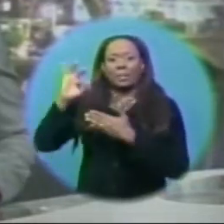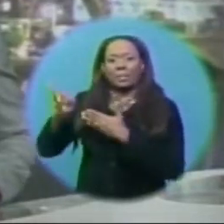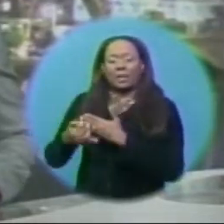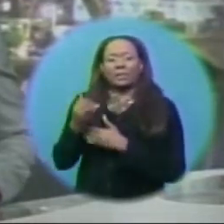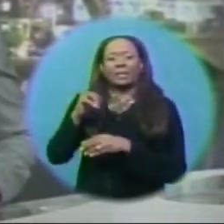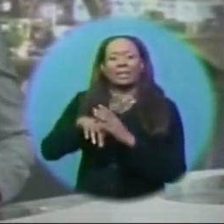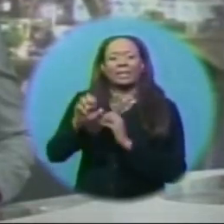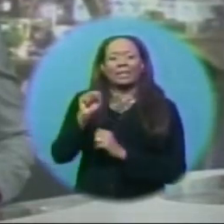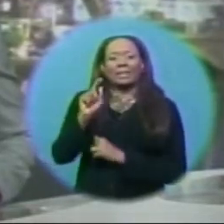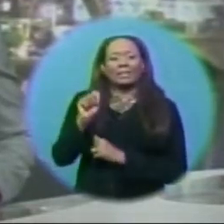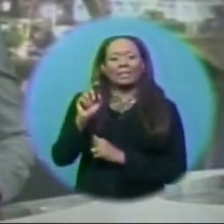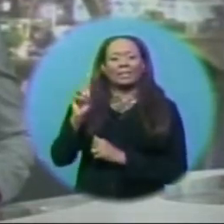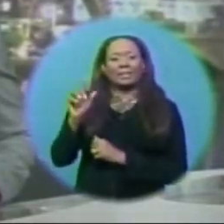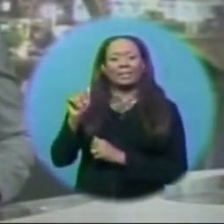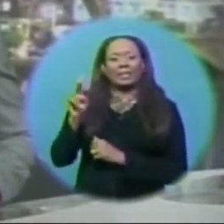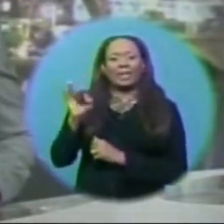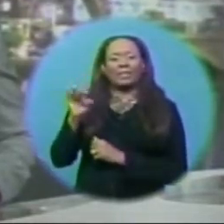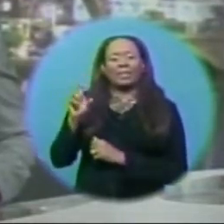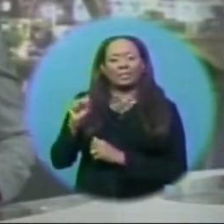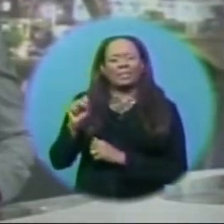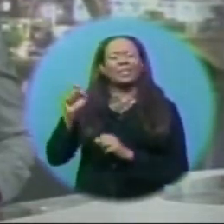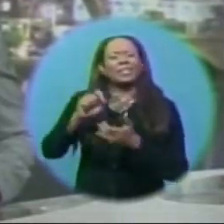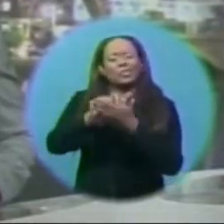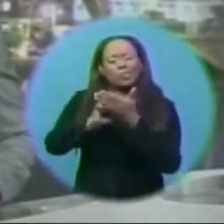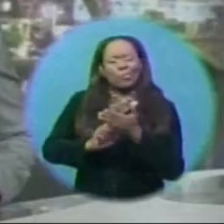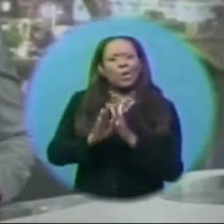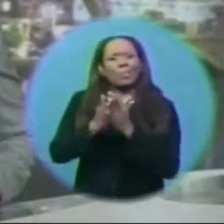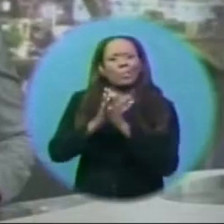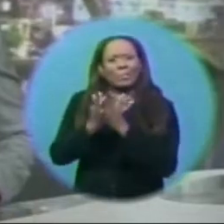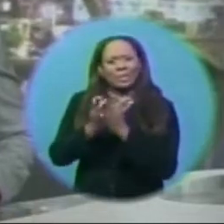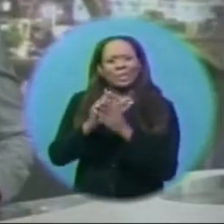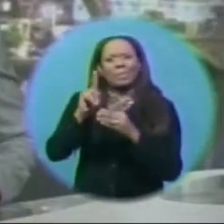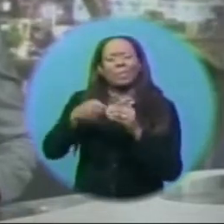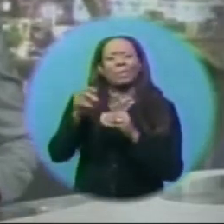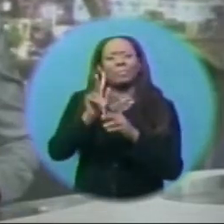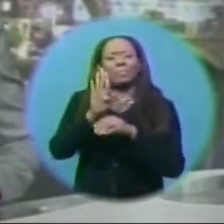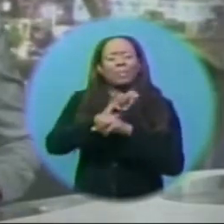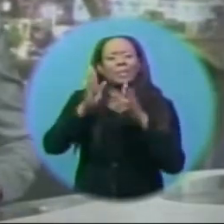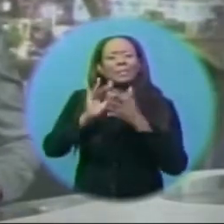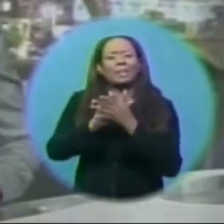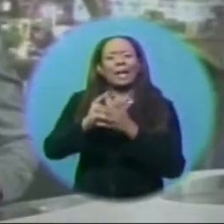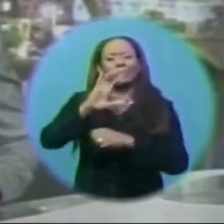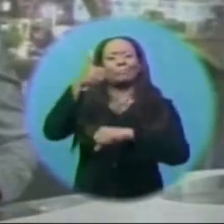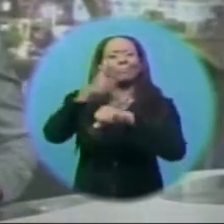should be written about Barbadians who have settled in other regions such as the UK and the Caribbean.